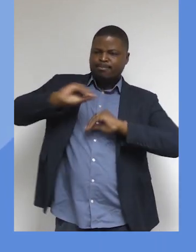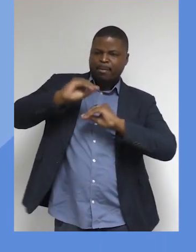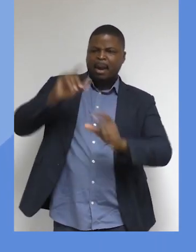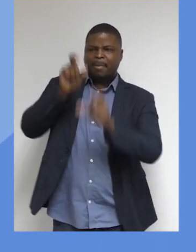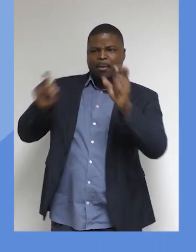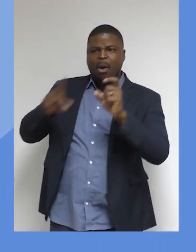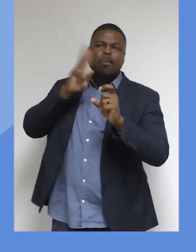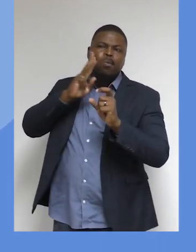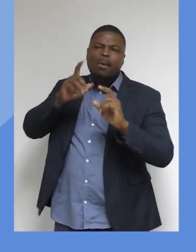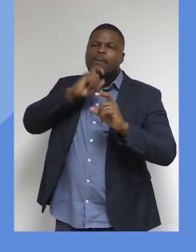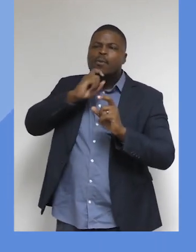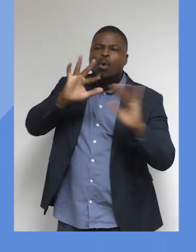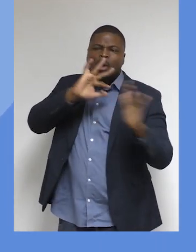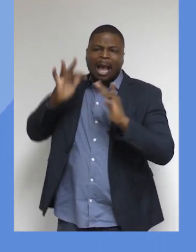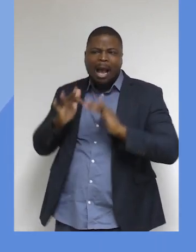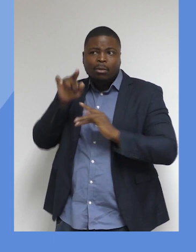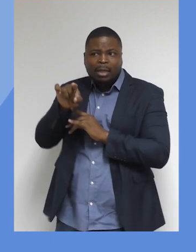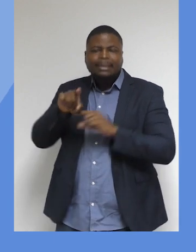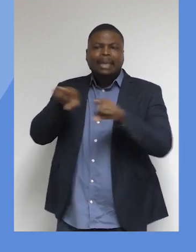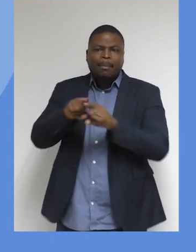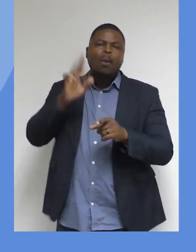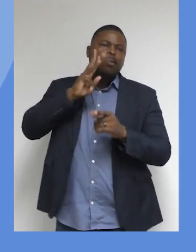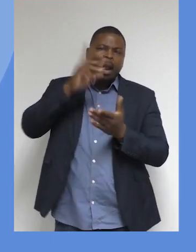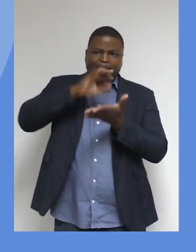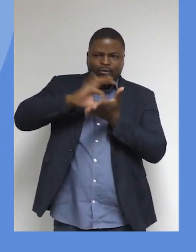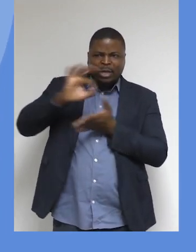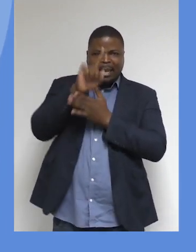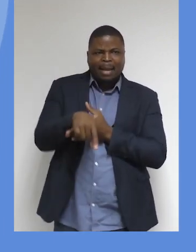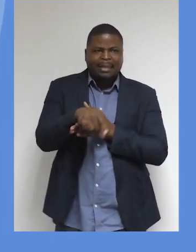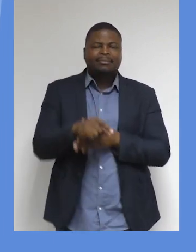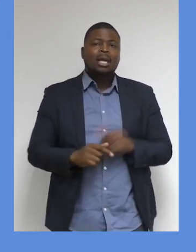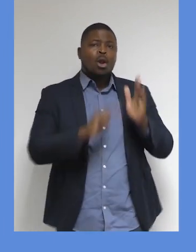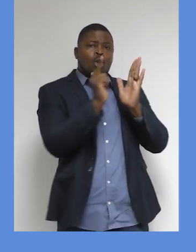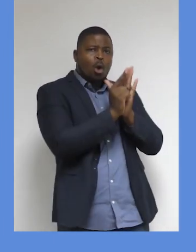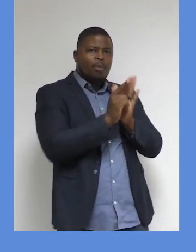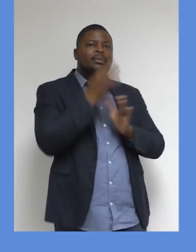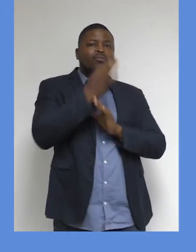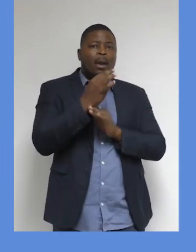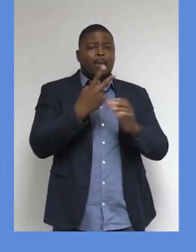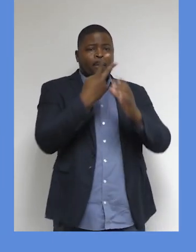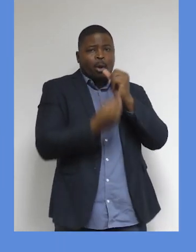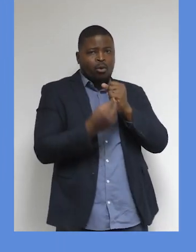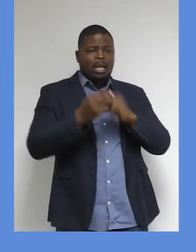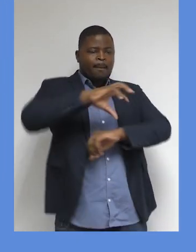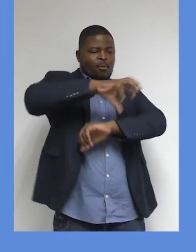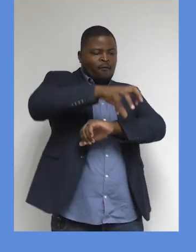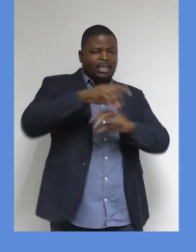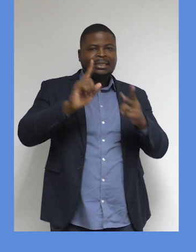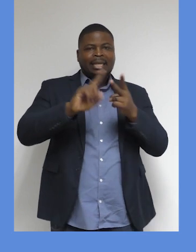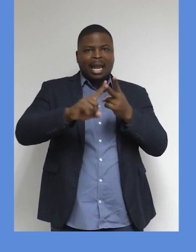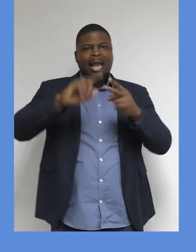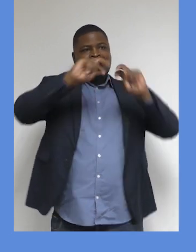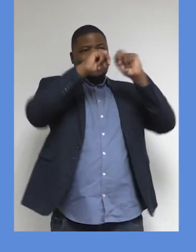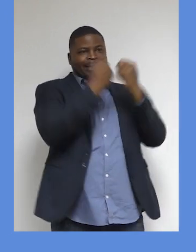in respect of effective water use. The law also imposes obligations on both the national and provincial governments